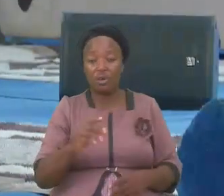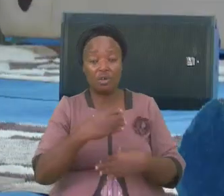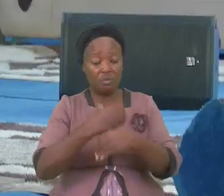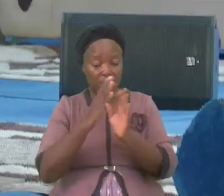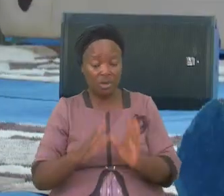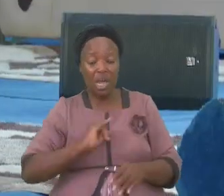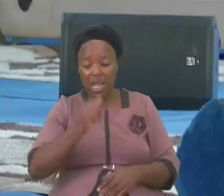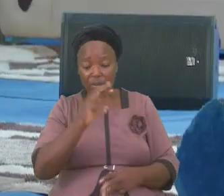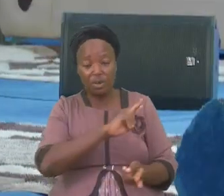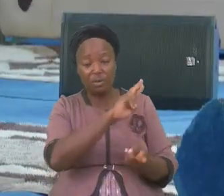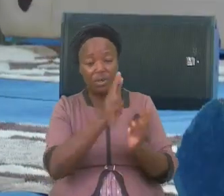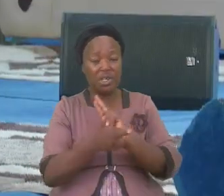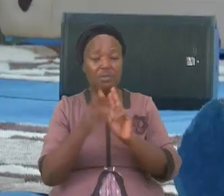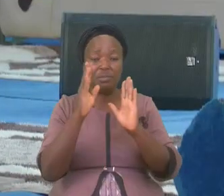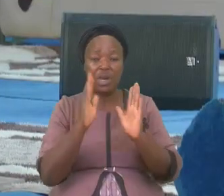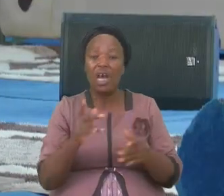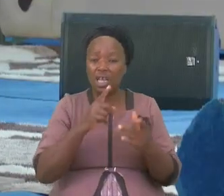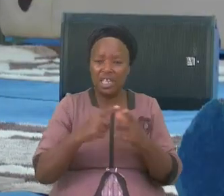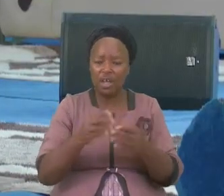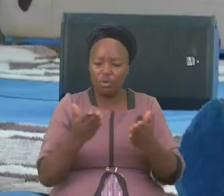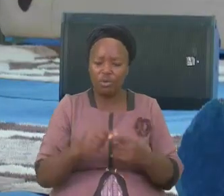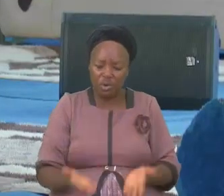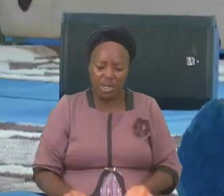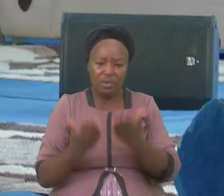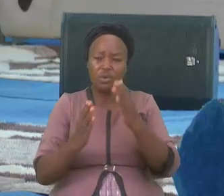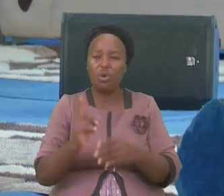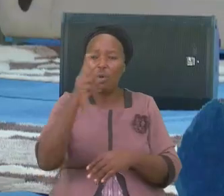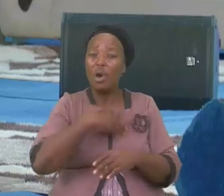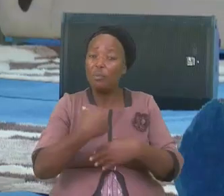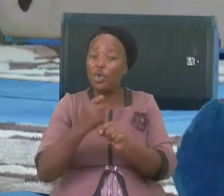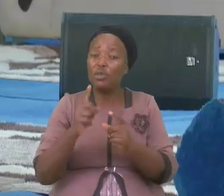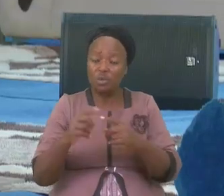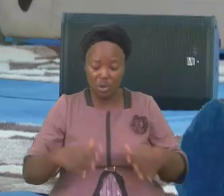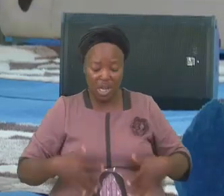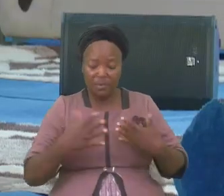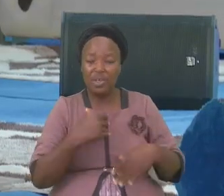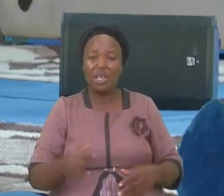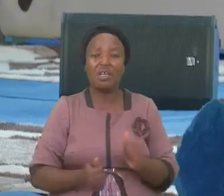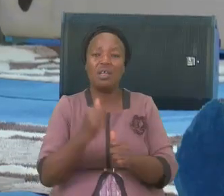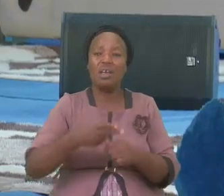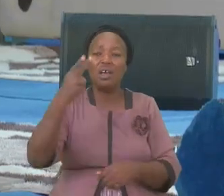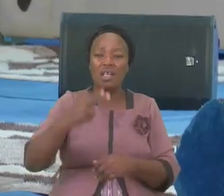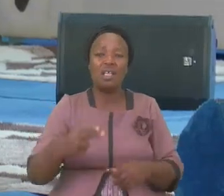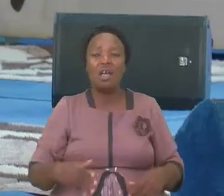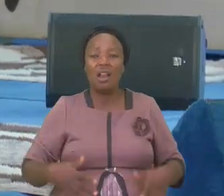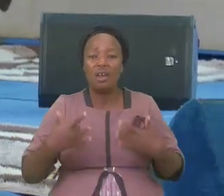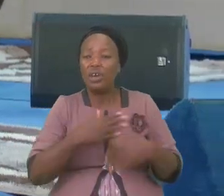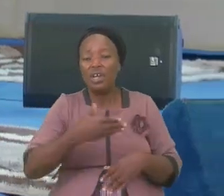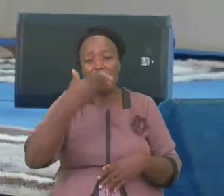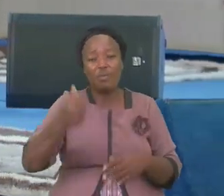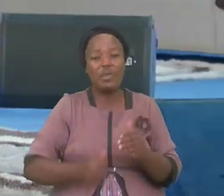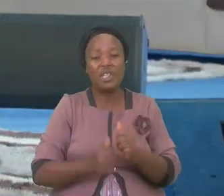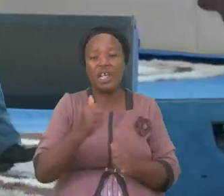you live a higher life and a better life. I want to be the Lord of your life. And here is, on the